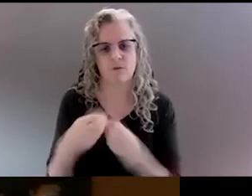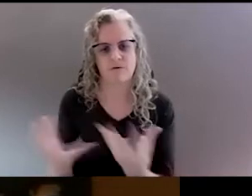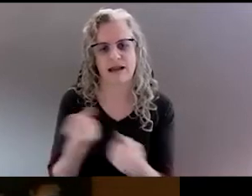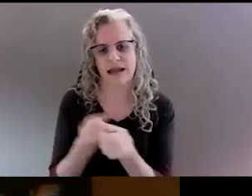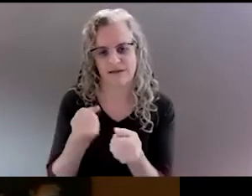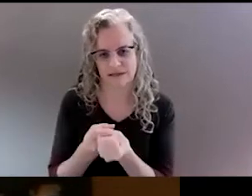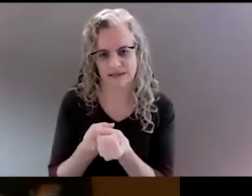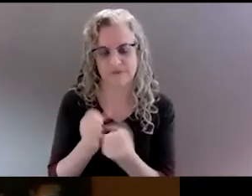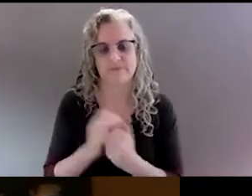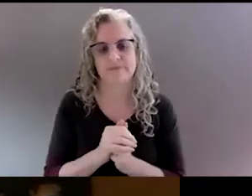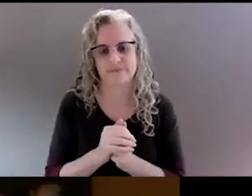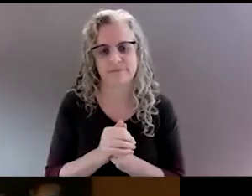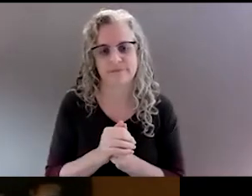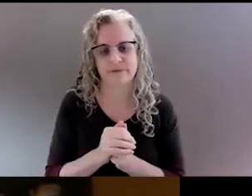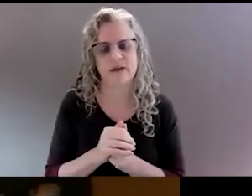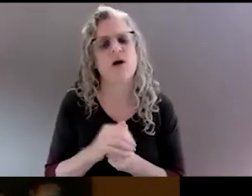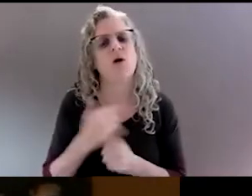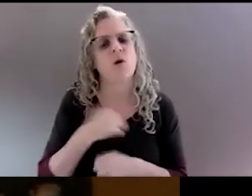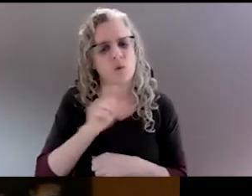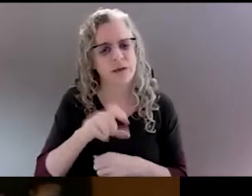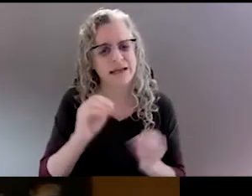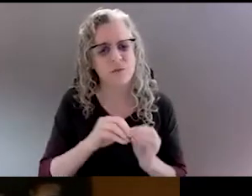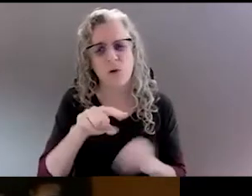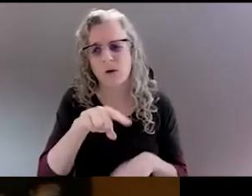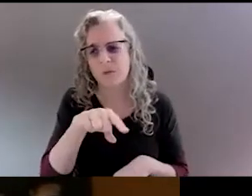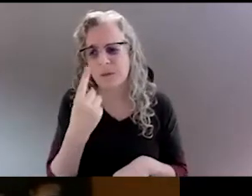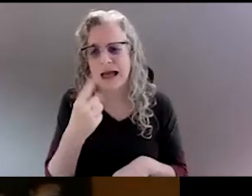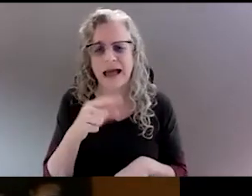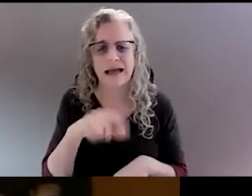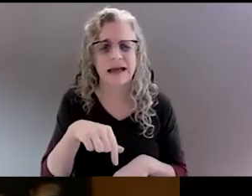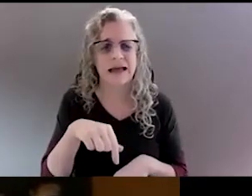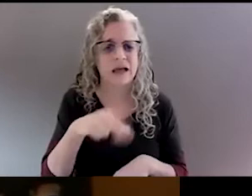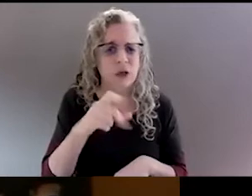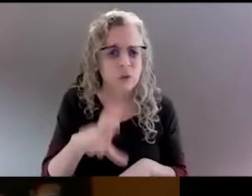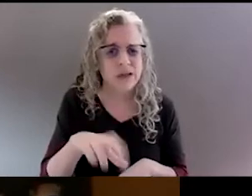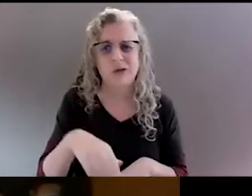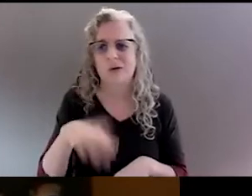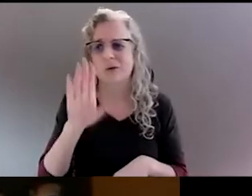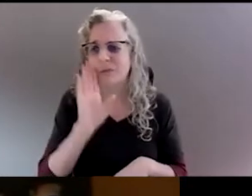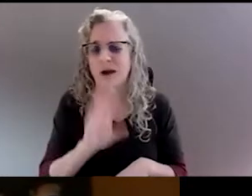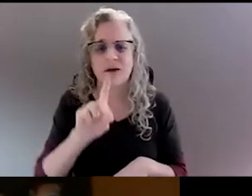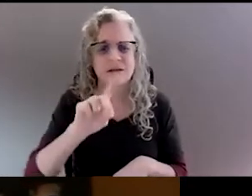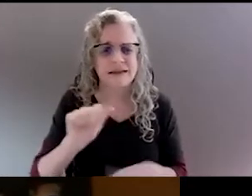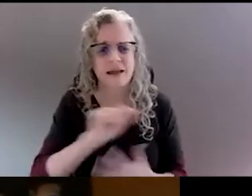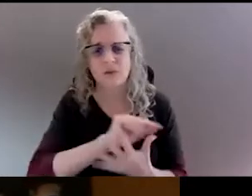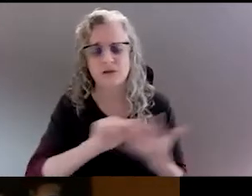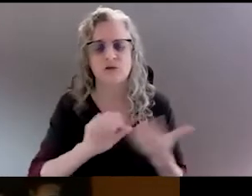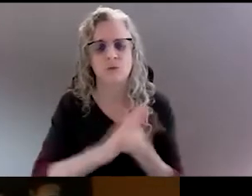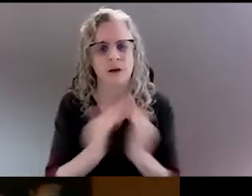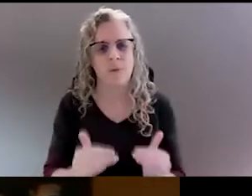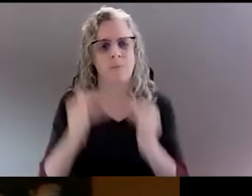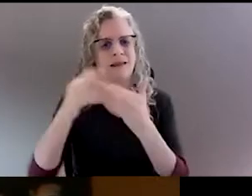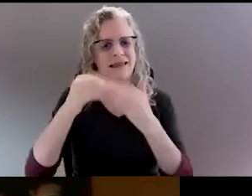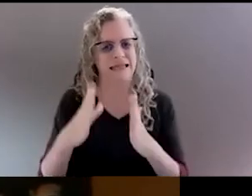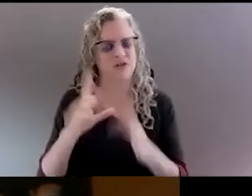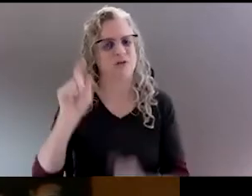folk who are Black, queer, disabled, brown, disabled in leadership positions, and making sure that those are